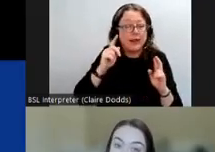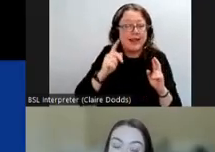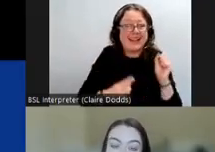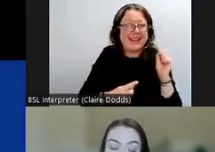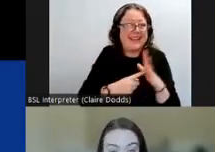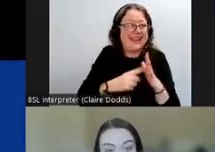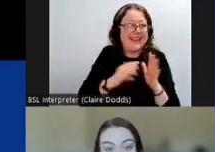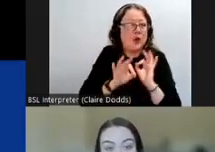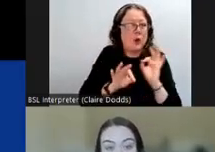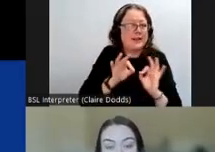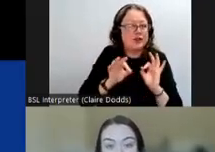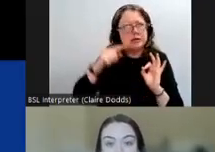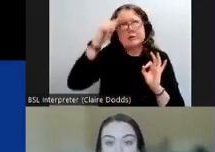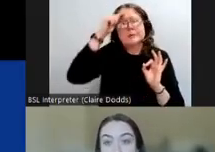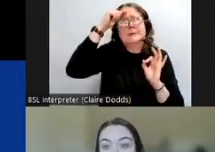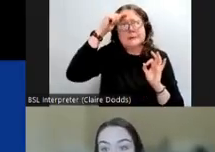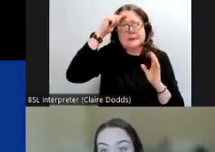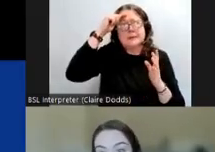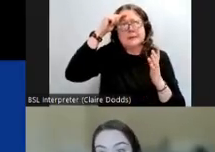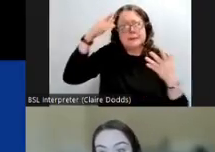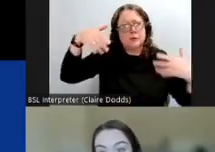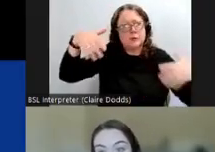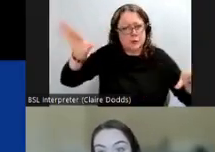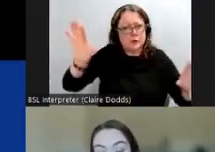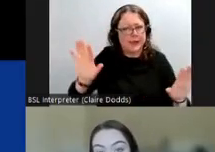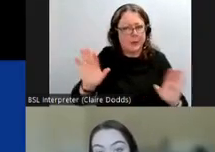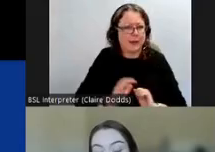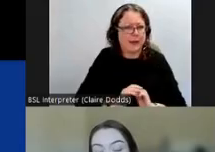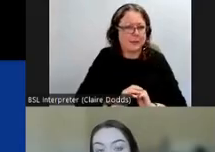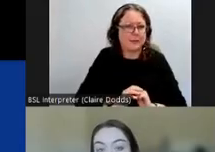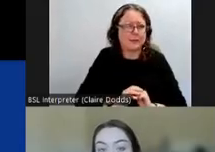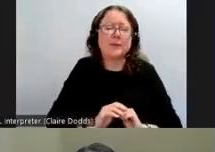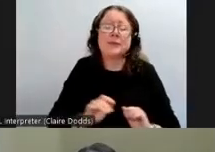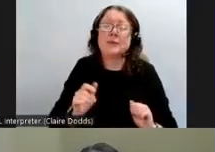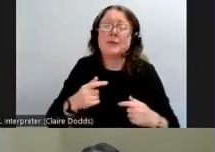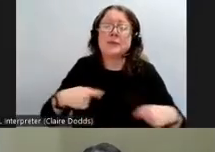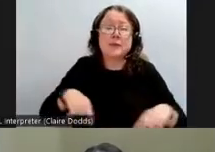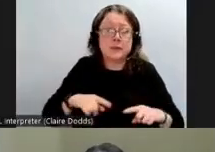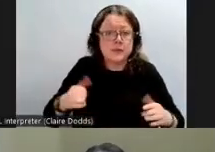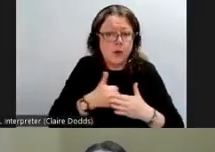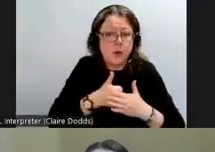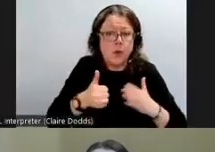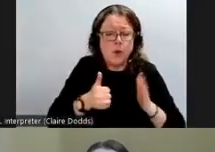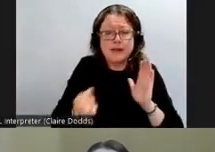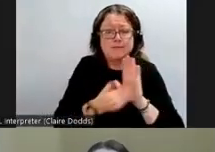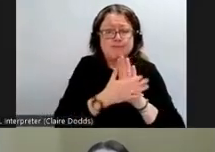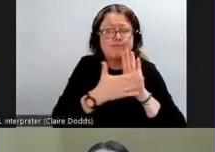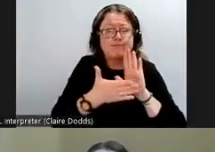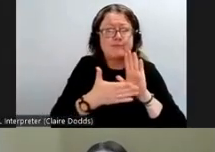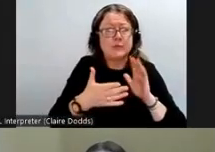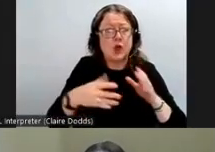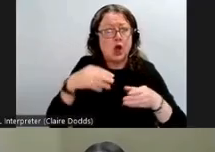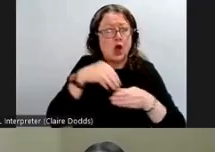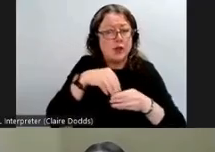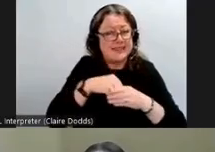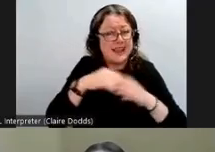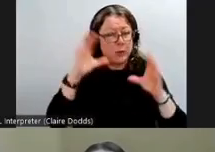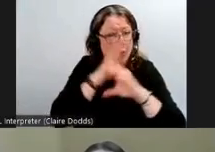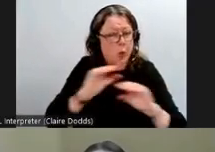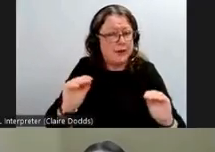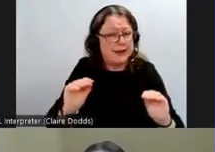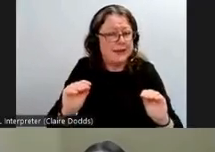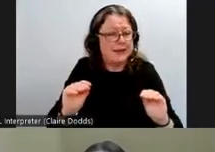start to think about it. We always put a content warning on our training just to flag to anyone that there are topics